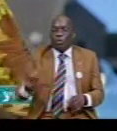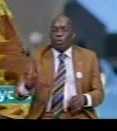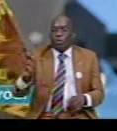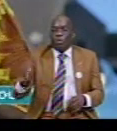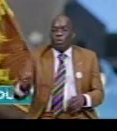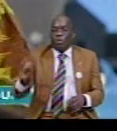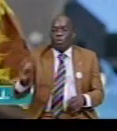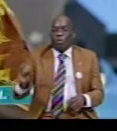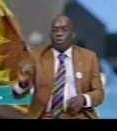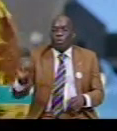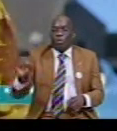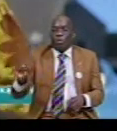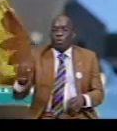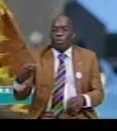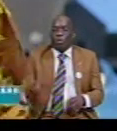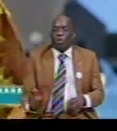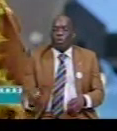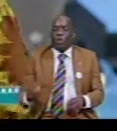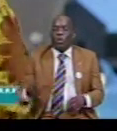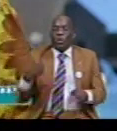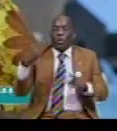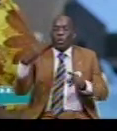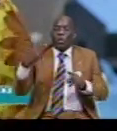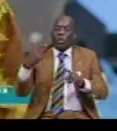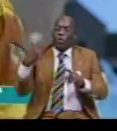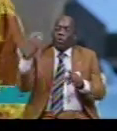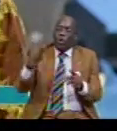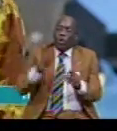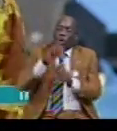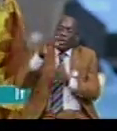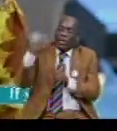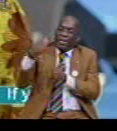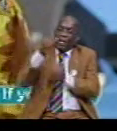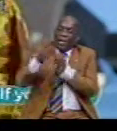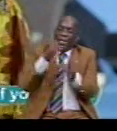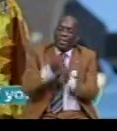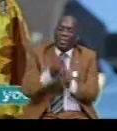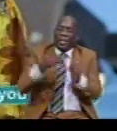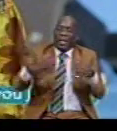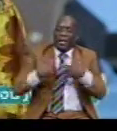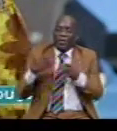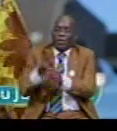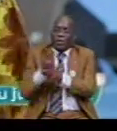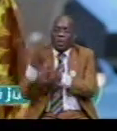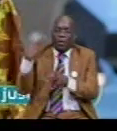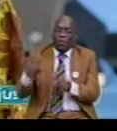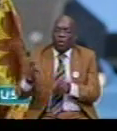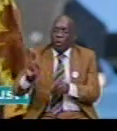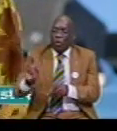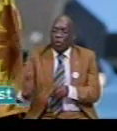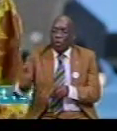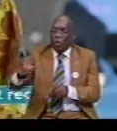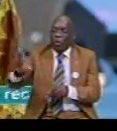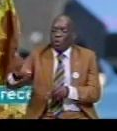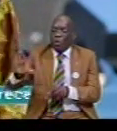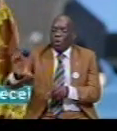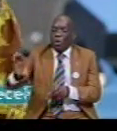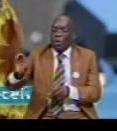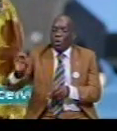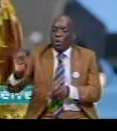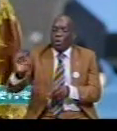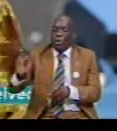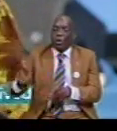mo tin toju ogbe nu. So it will happen ni ba bi 2 weeks close to